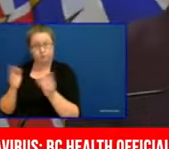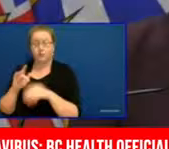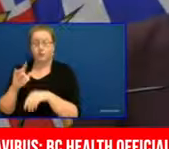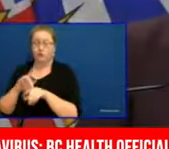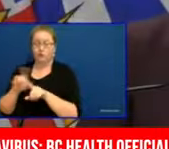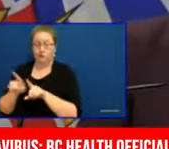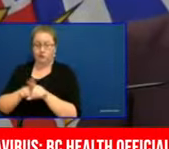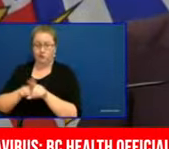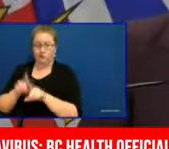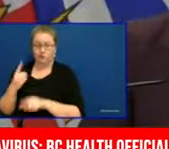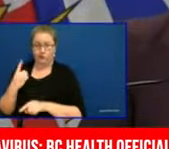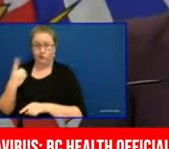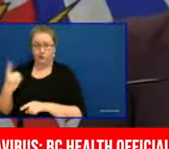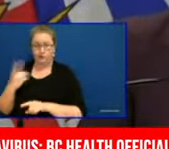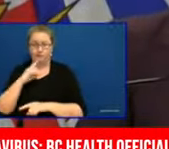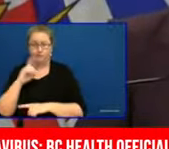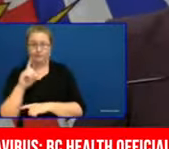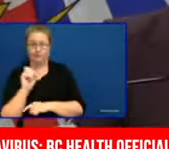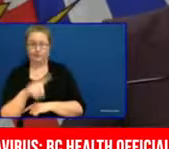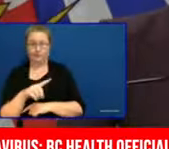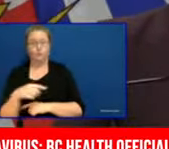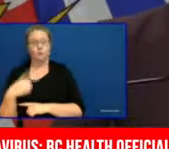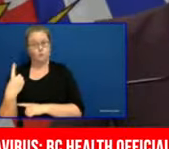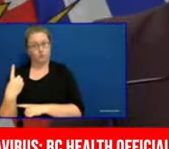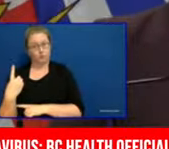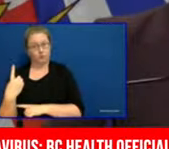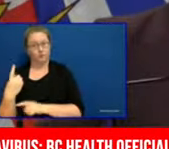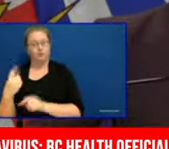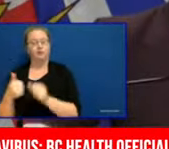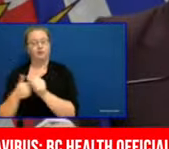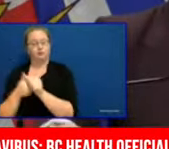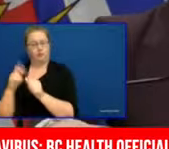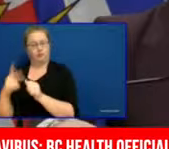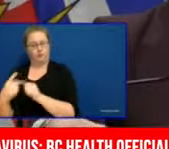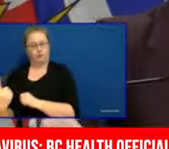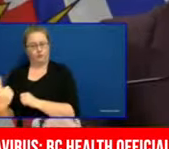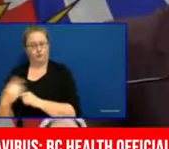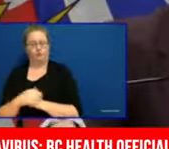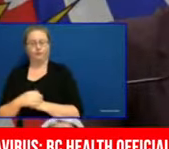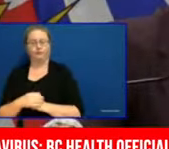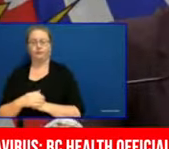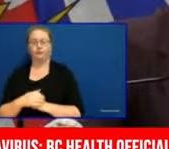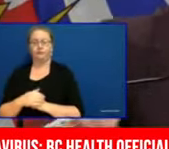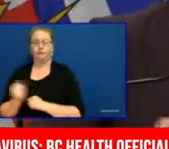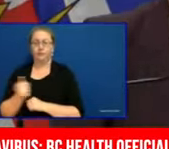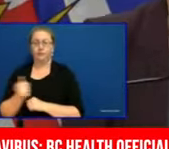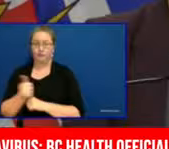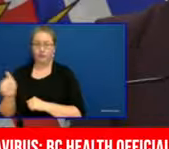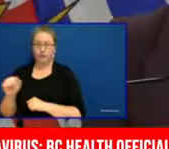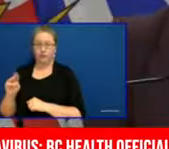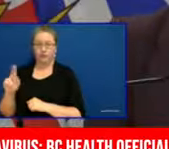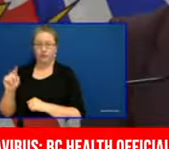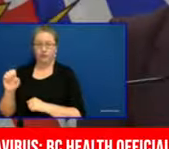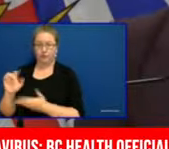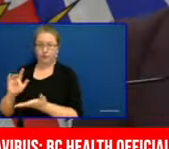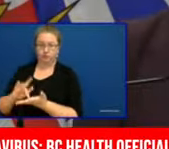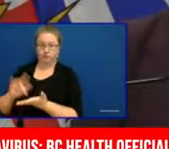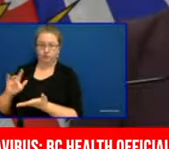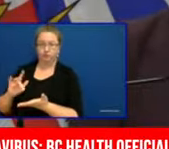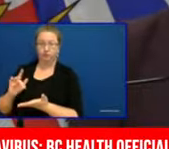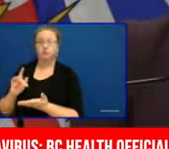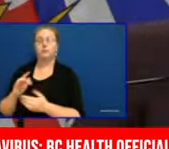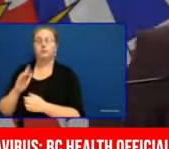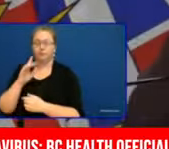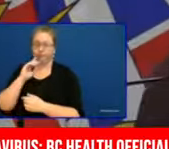phone, please press *1 to enter the queue. You are limited to one question and one follow-up only. I would also ask that you please take your phones off mute. You will not